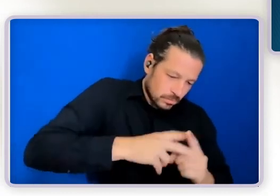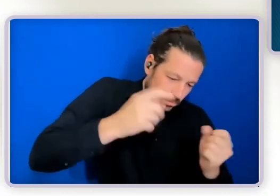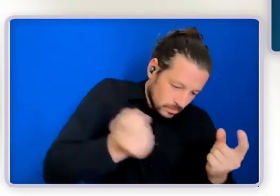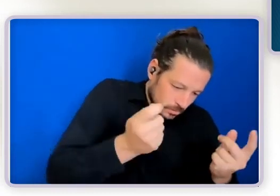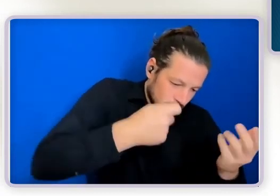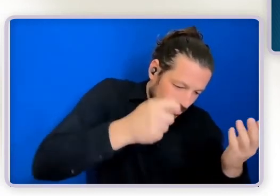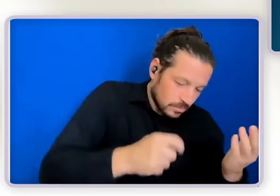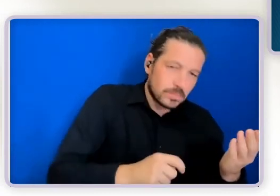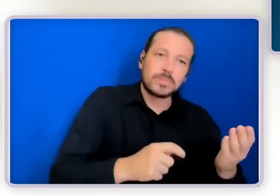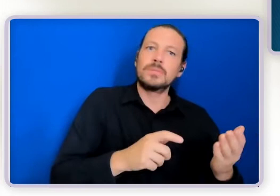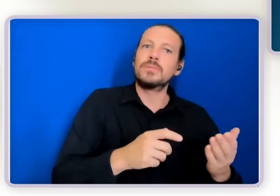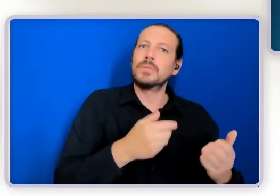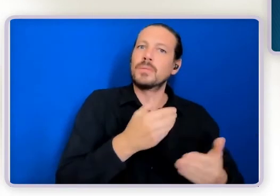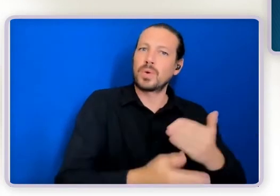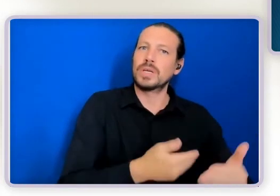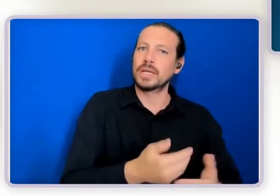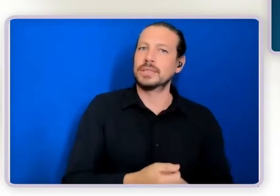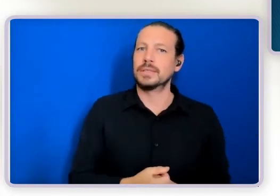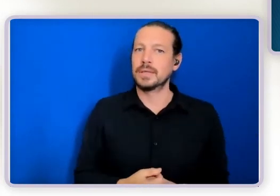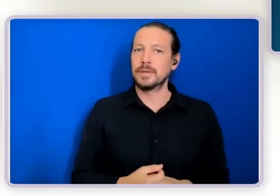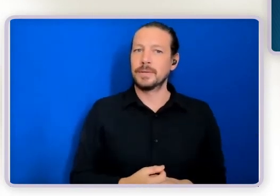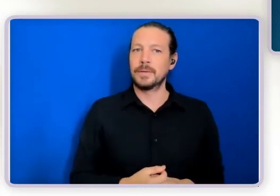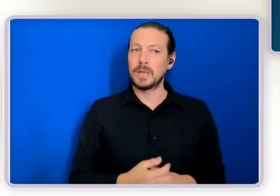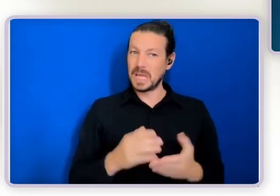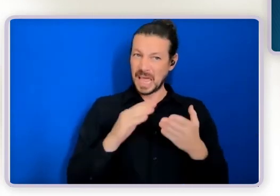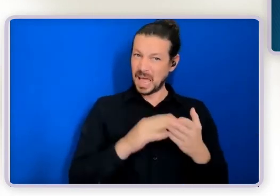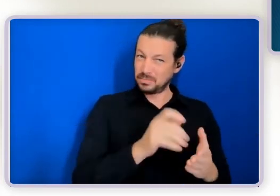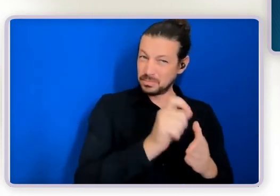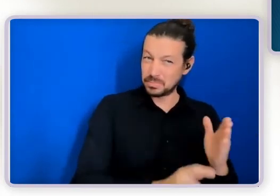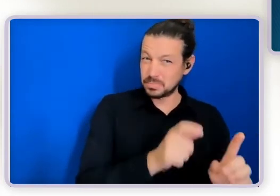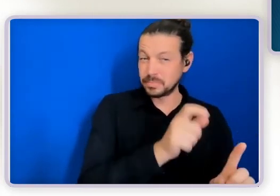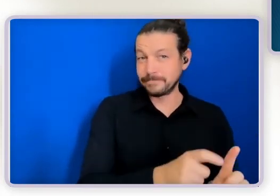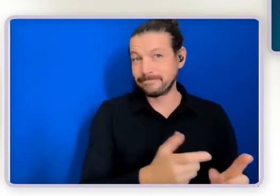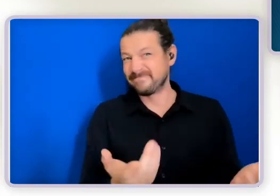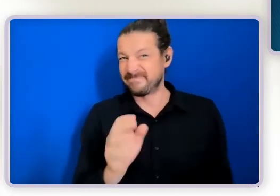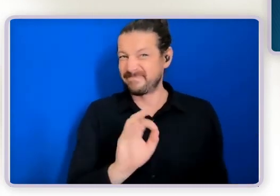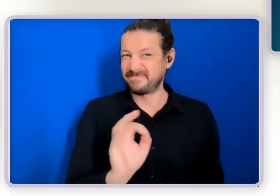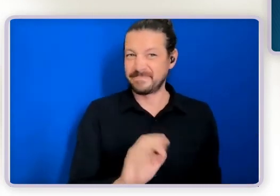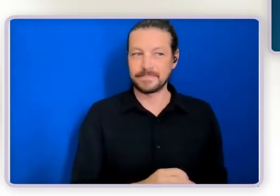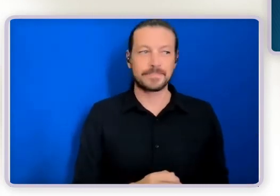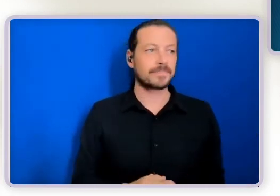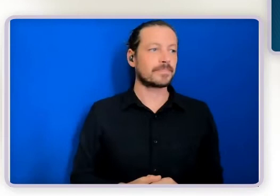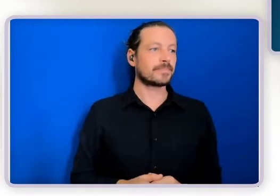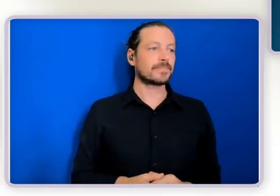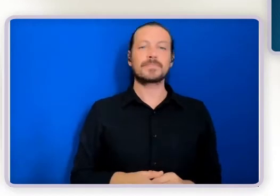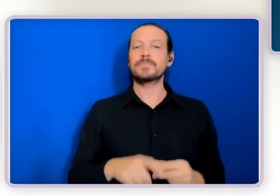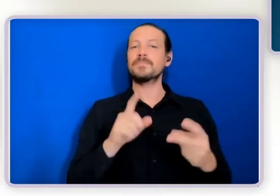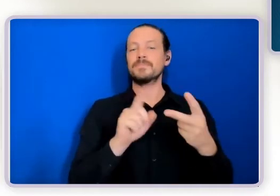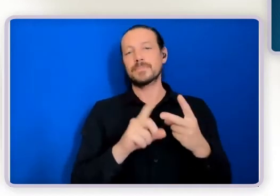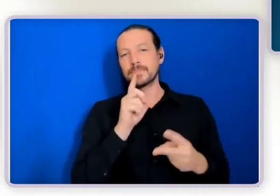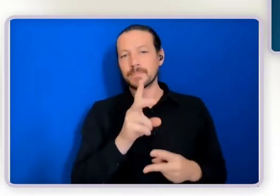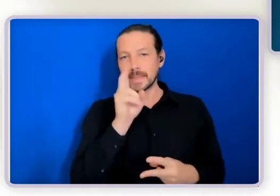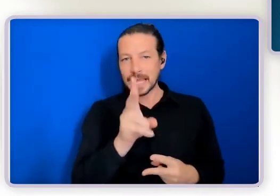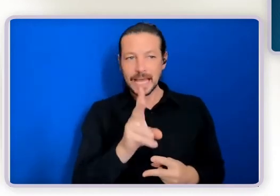helps a person with a disability. And again, be used only as a last resort